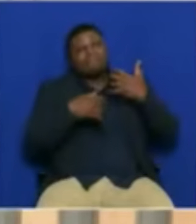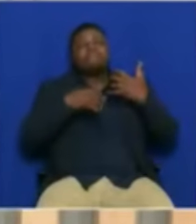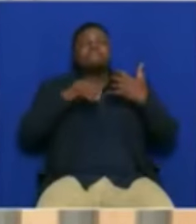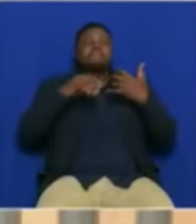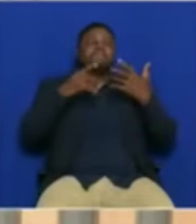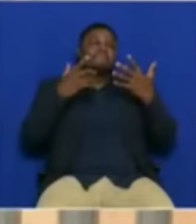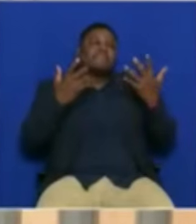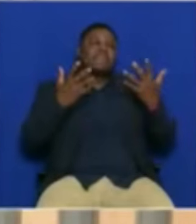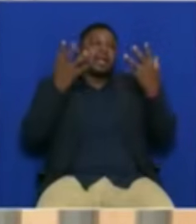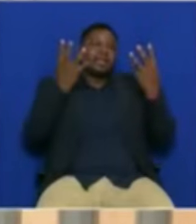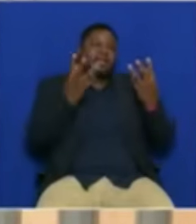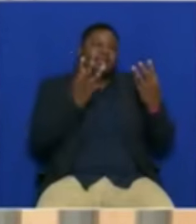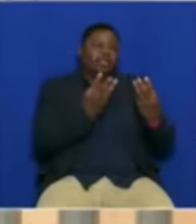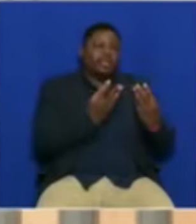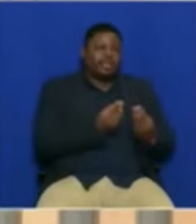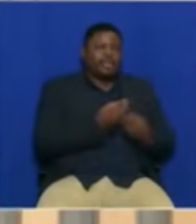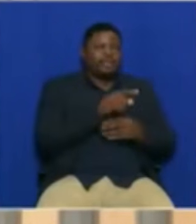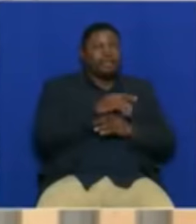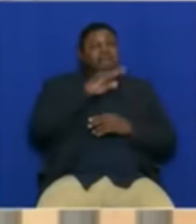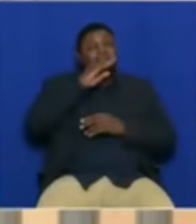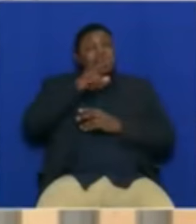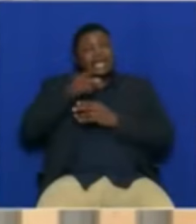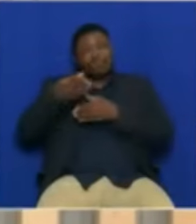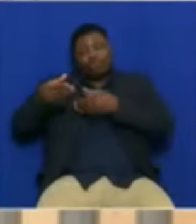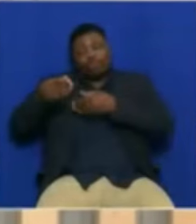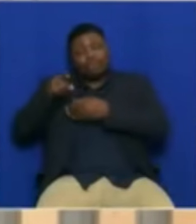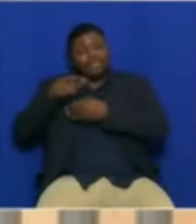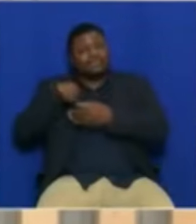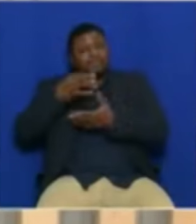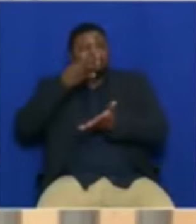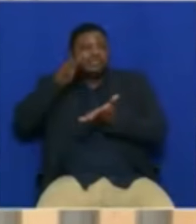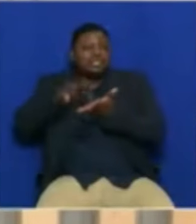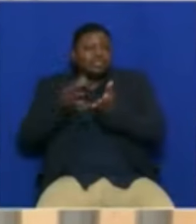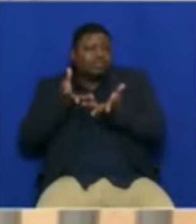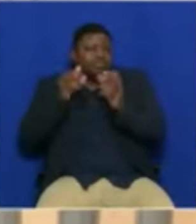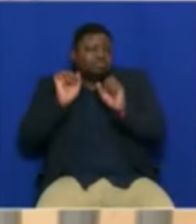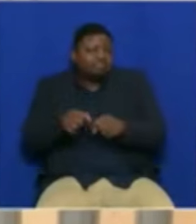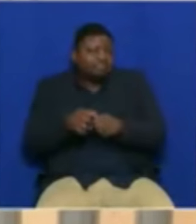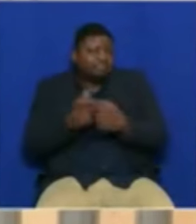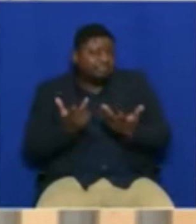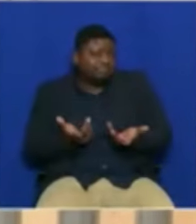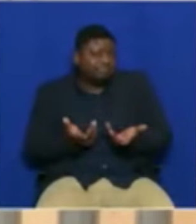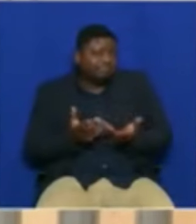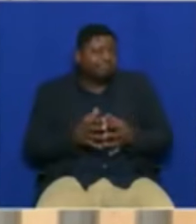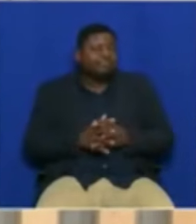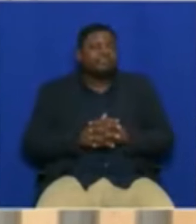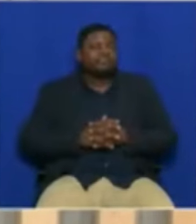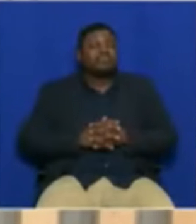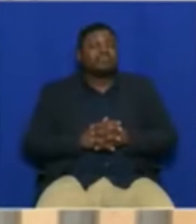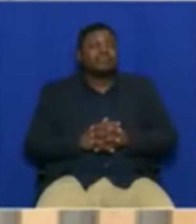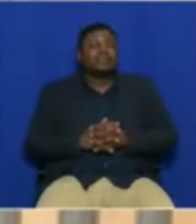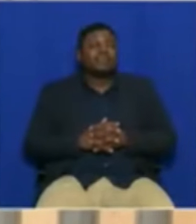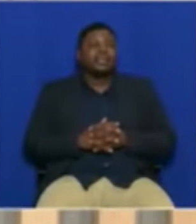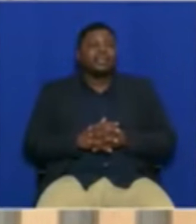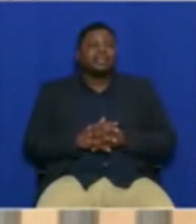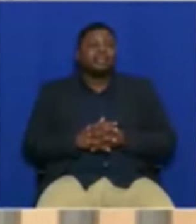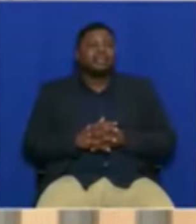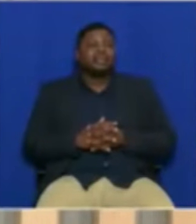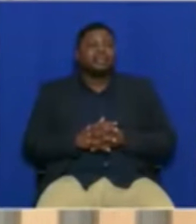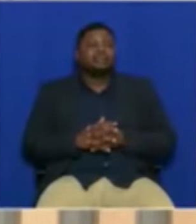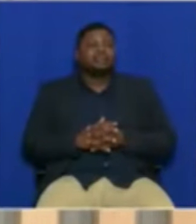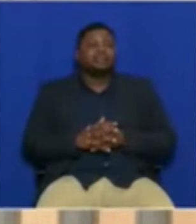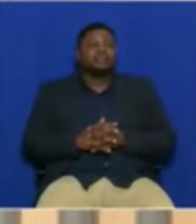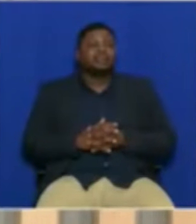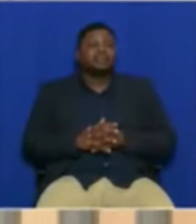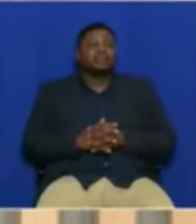suggests. Long list to short list. Would you have a challenge with that process insofar as legality is concerned